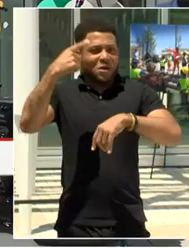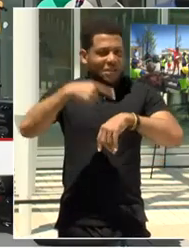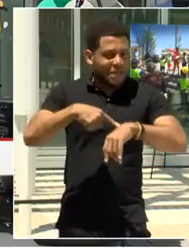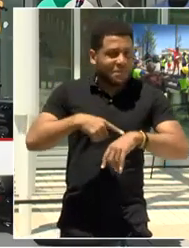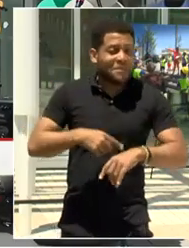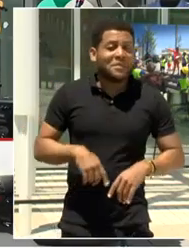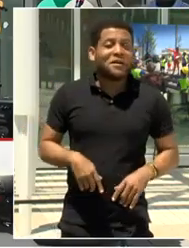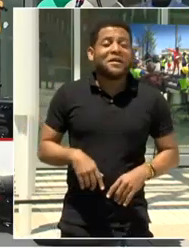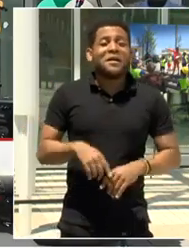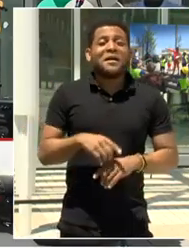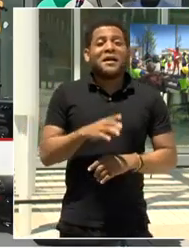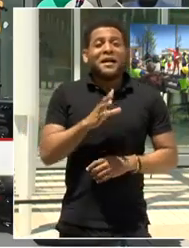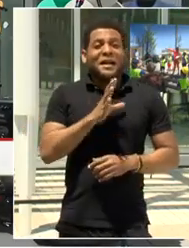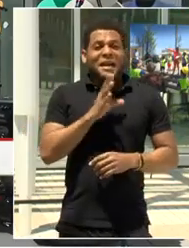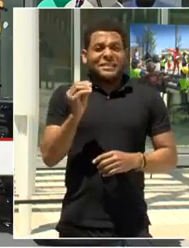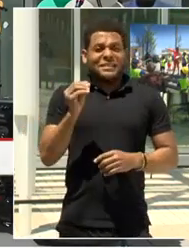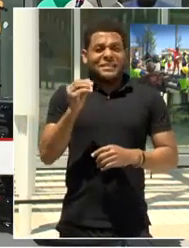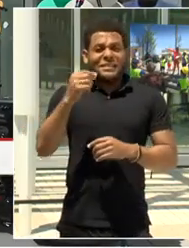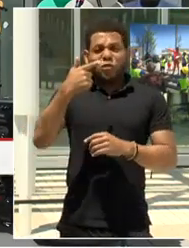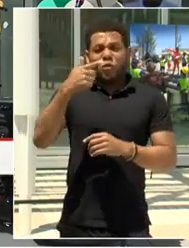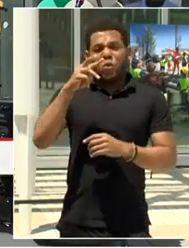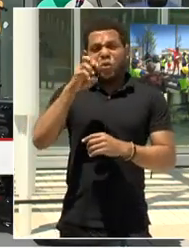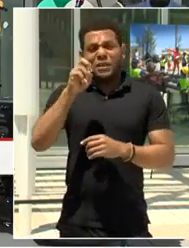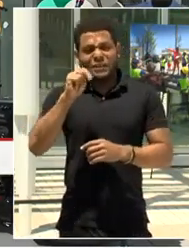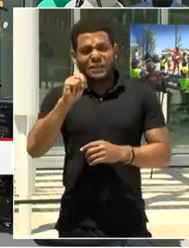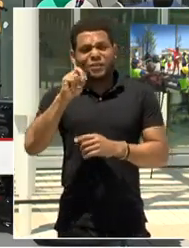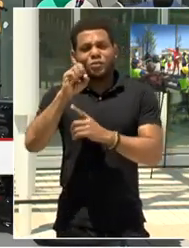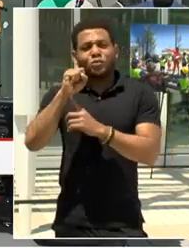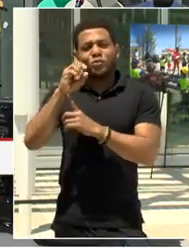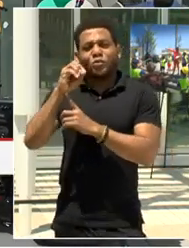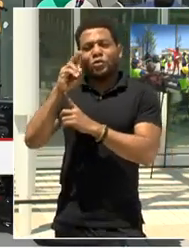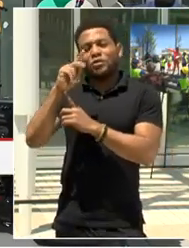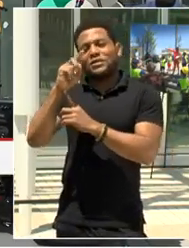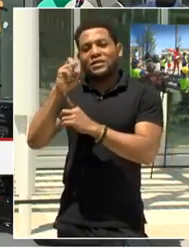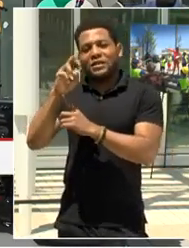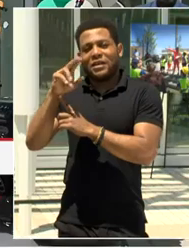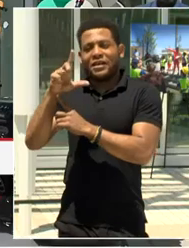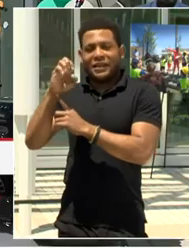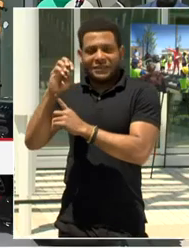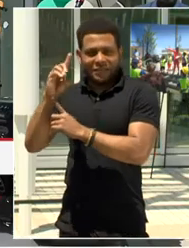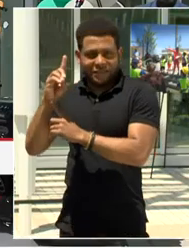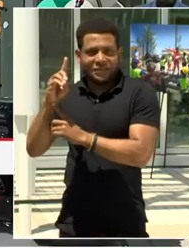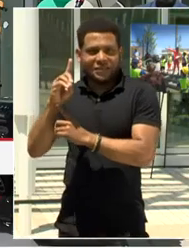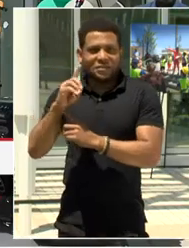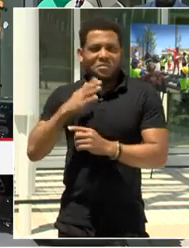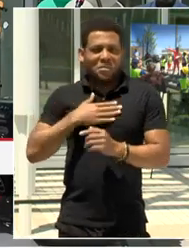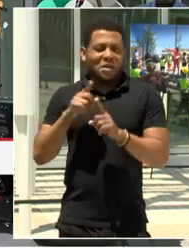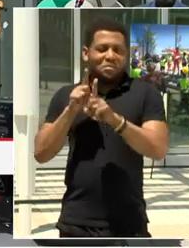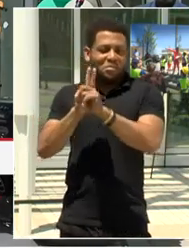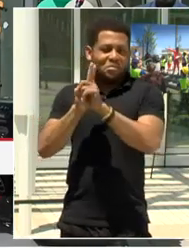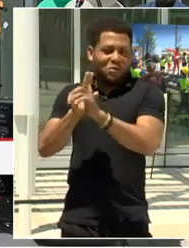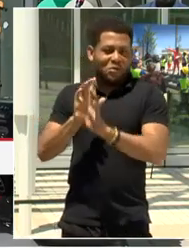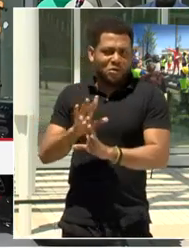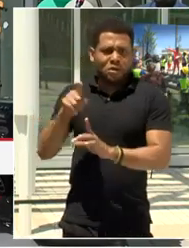she was my mentor as I was really getting ready for this position.